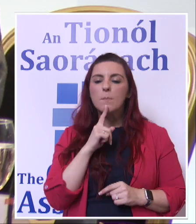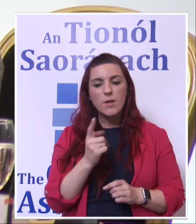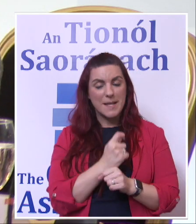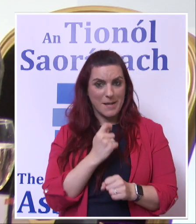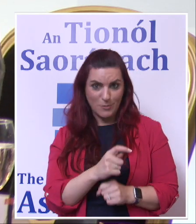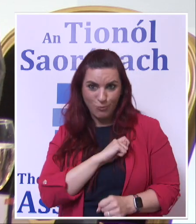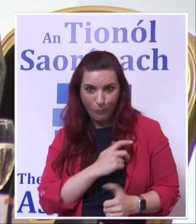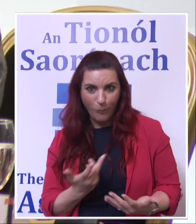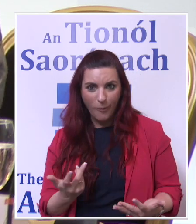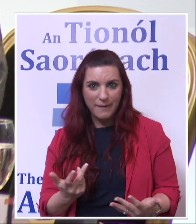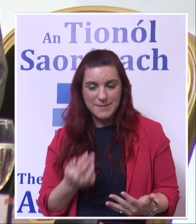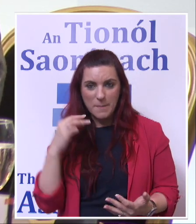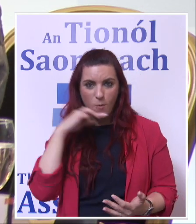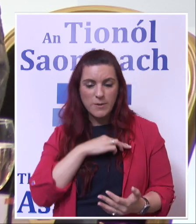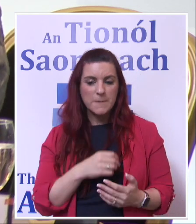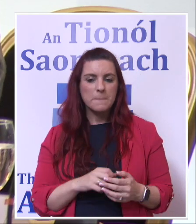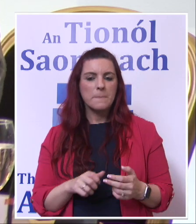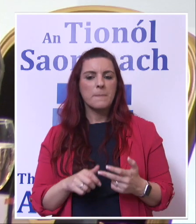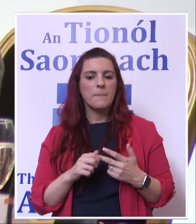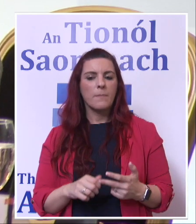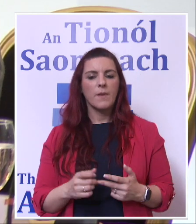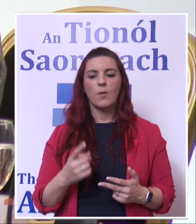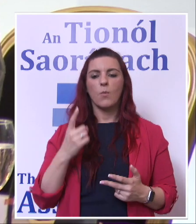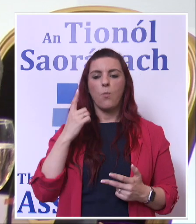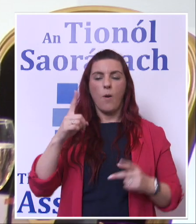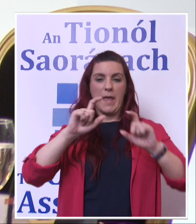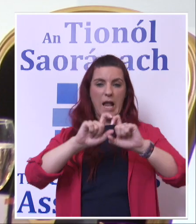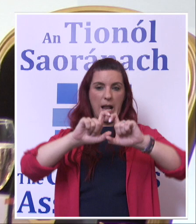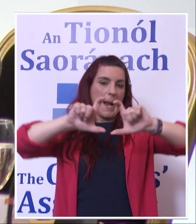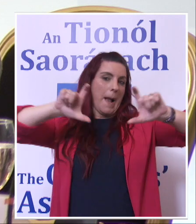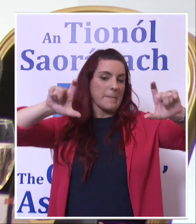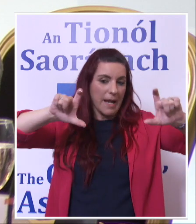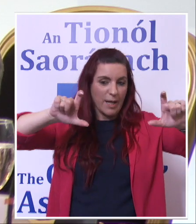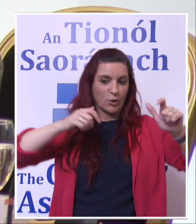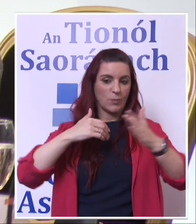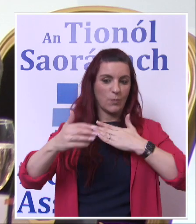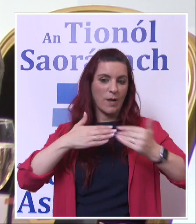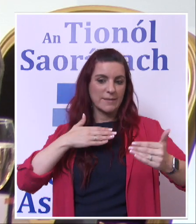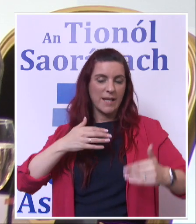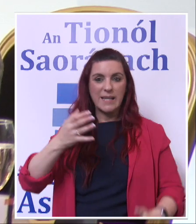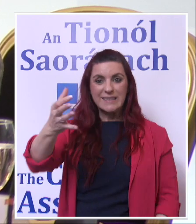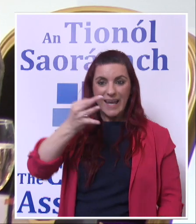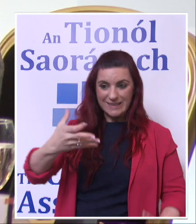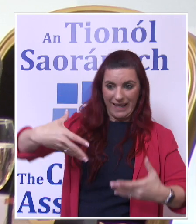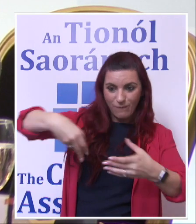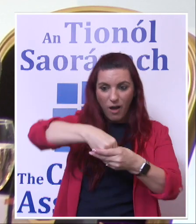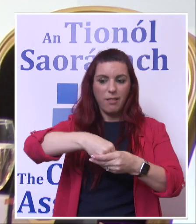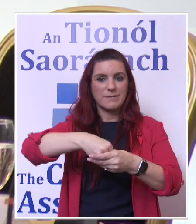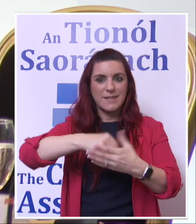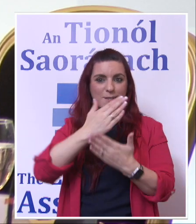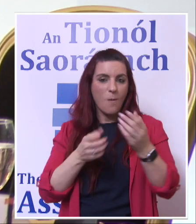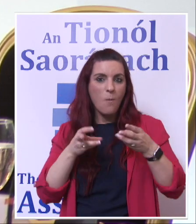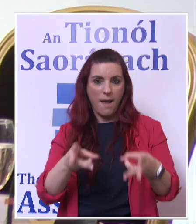it is important. The one that I'd write in capital letters if I had a slide was get involved some way or